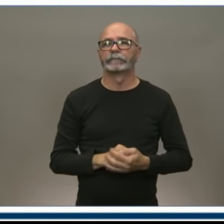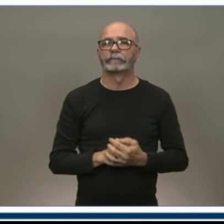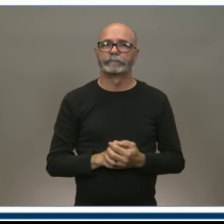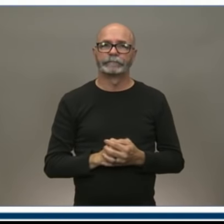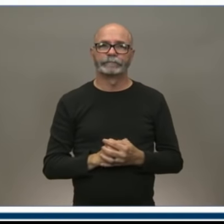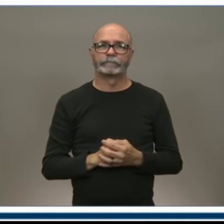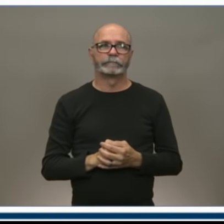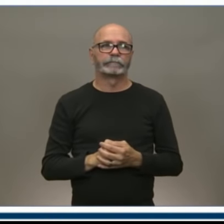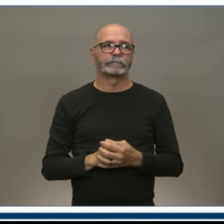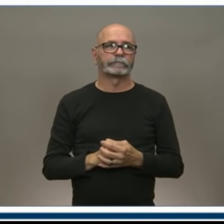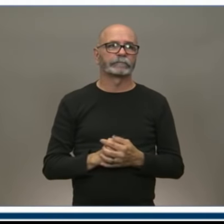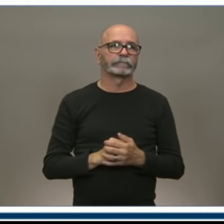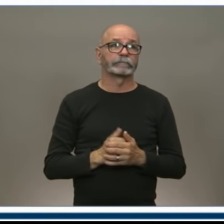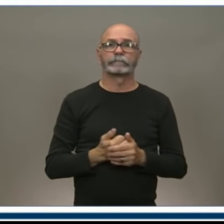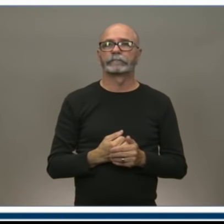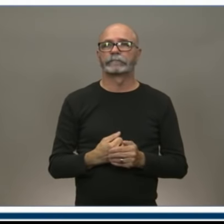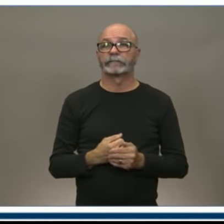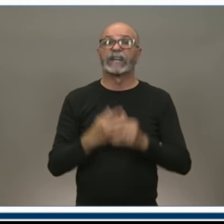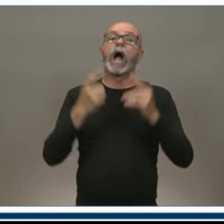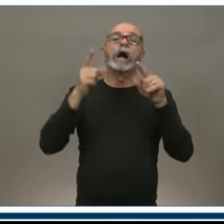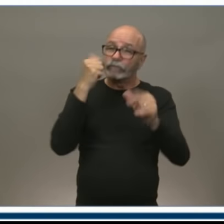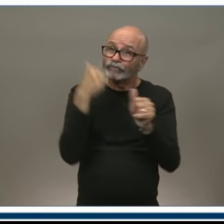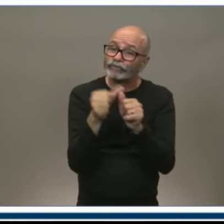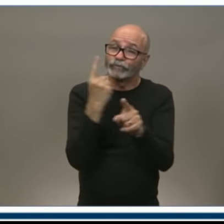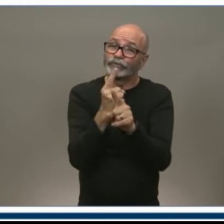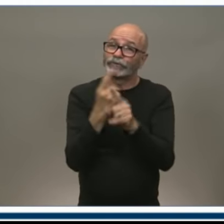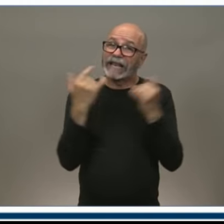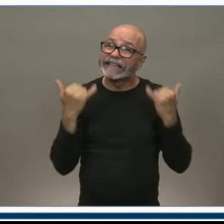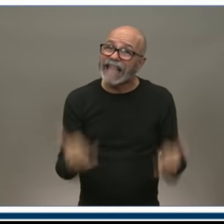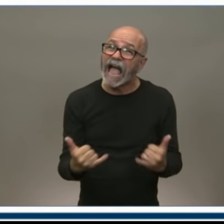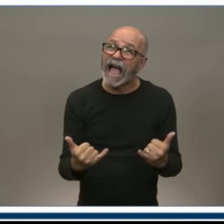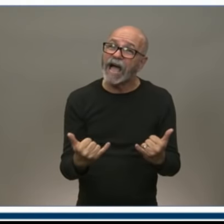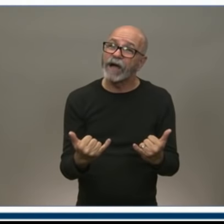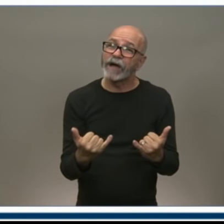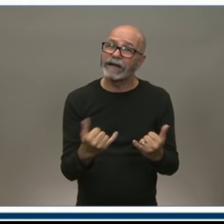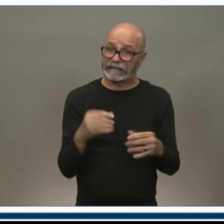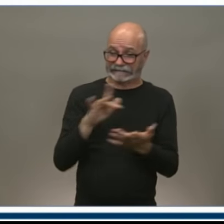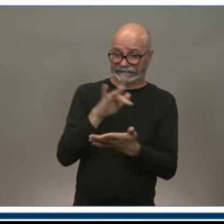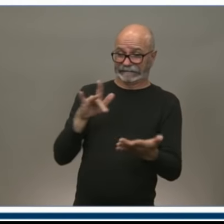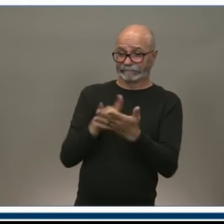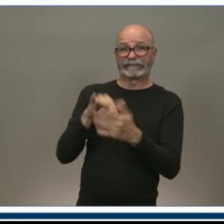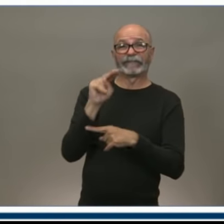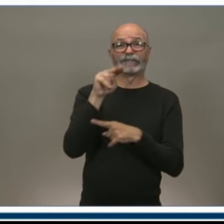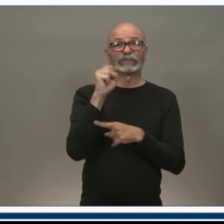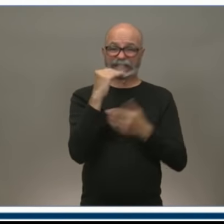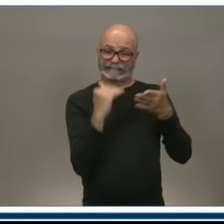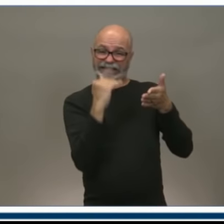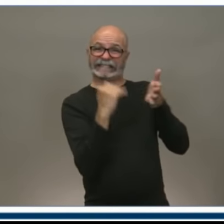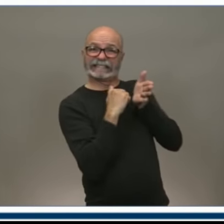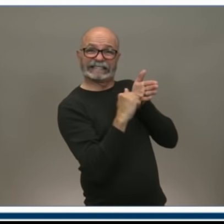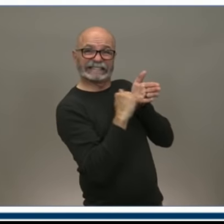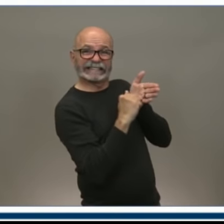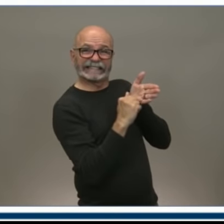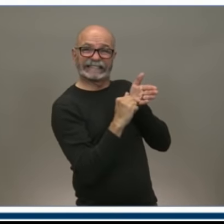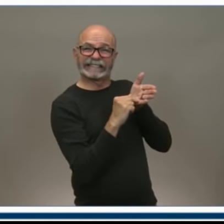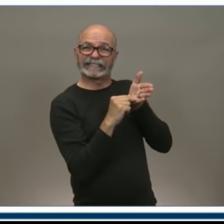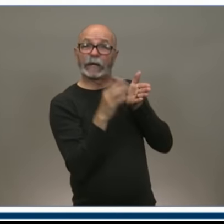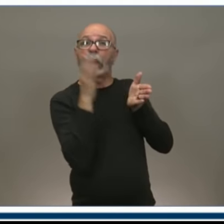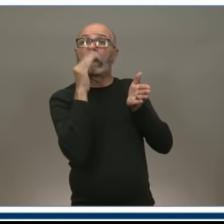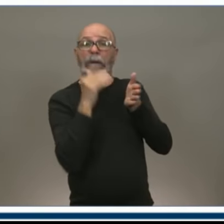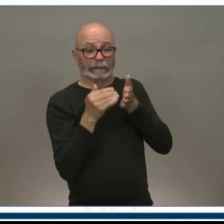getting out and starting to think now. It's the middle of November. We've got really to think about into past New Year. How are we going to do in the